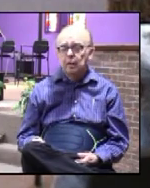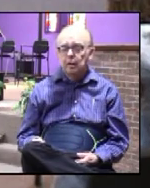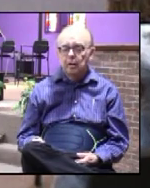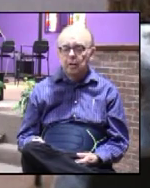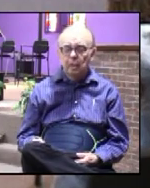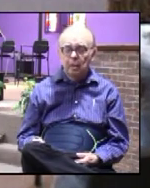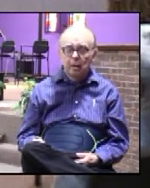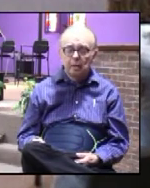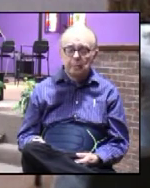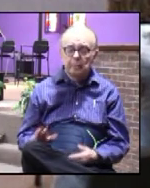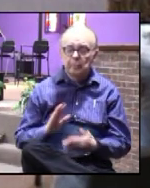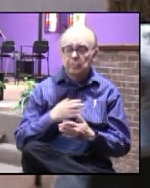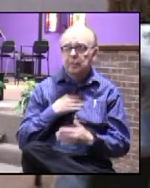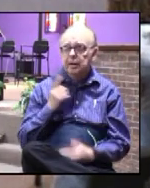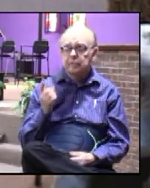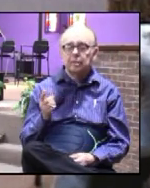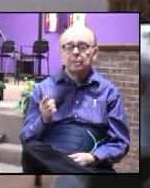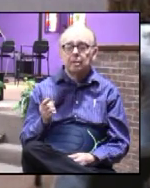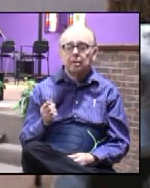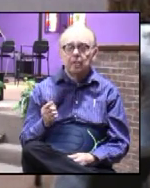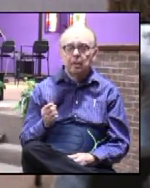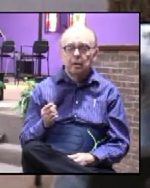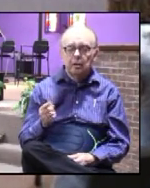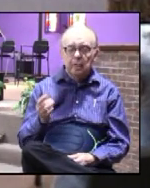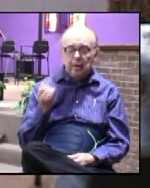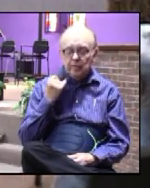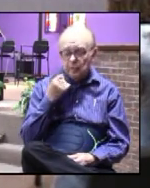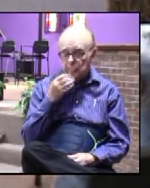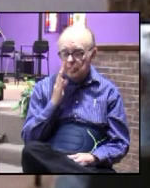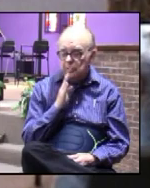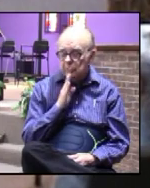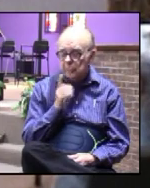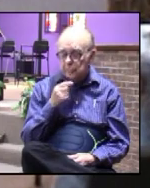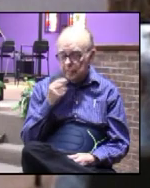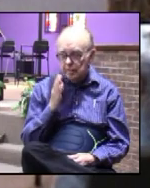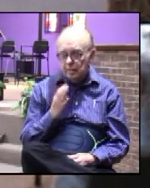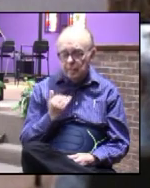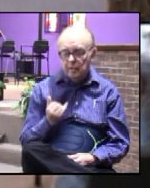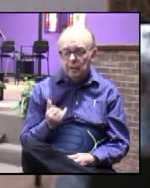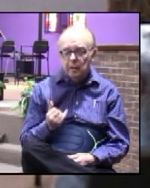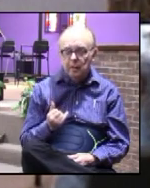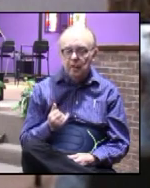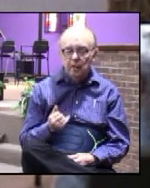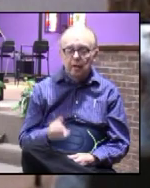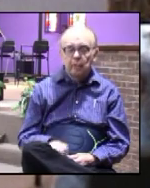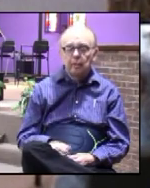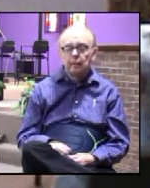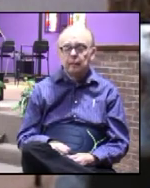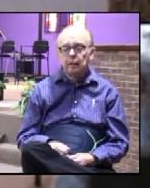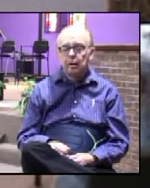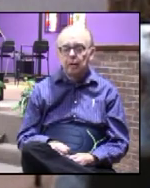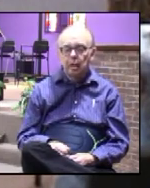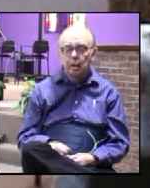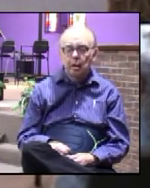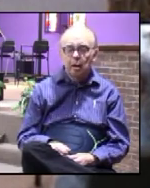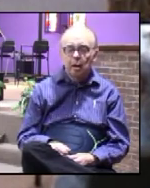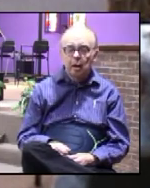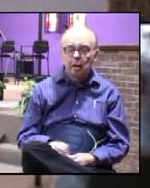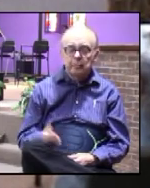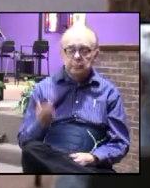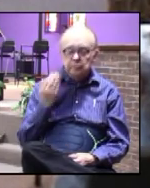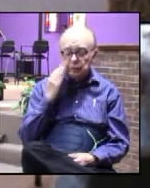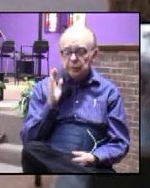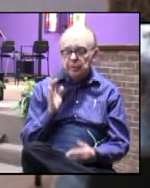Would you? If you want to talk to him there, you're more than welcome. You want to talk to him here, you're more than welcome. You don't know